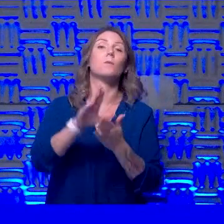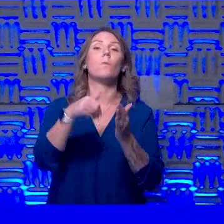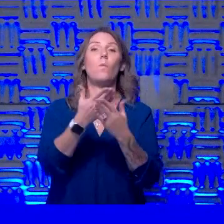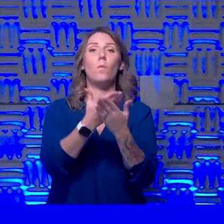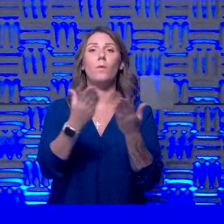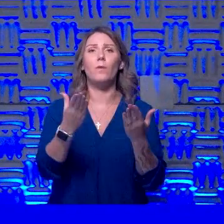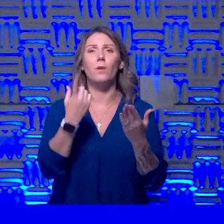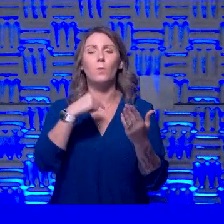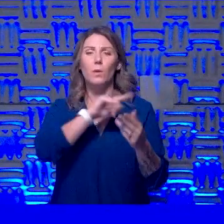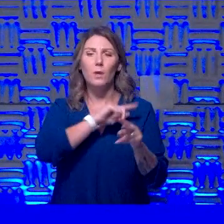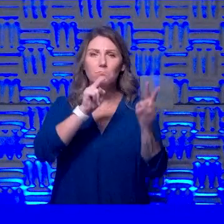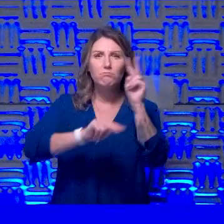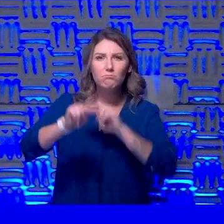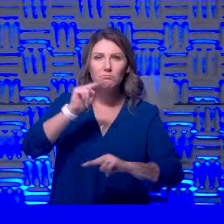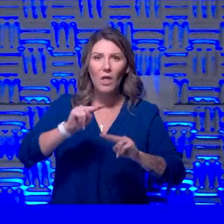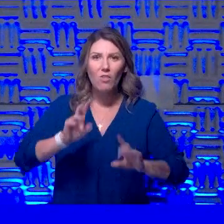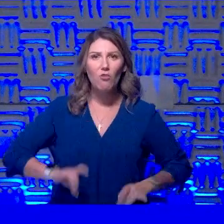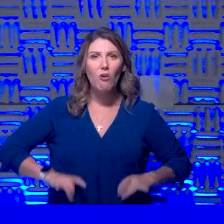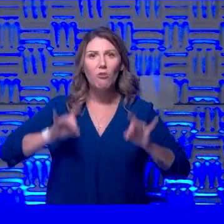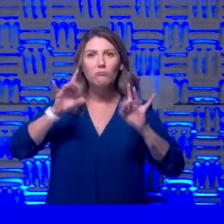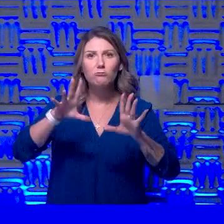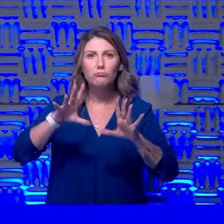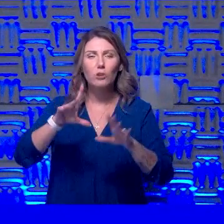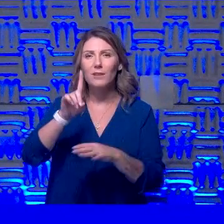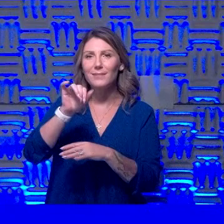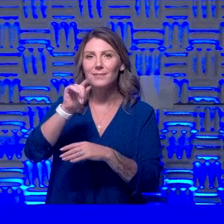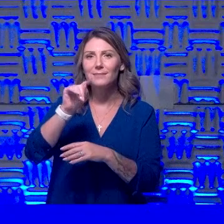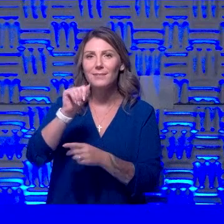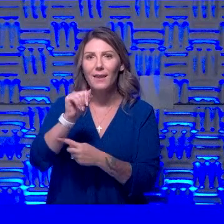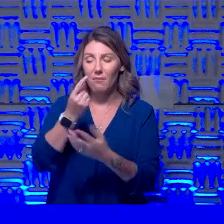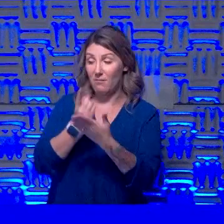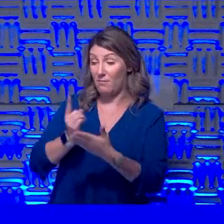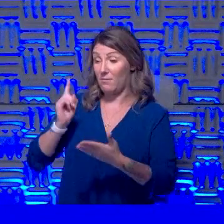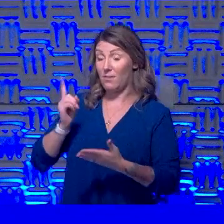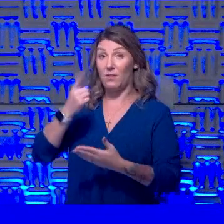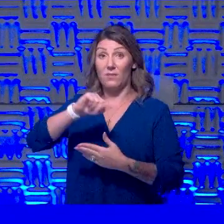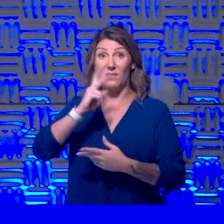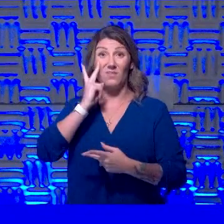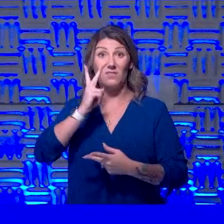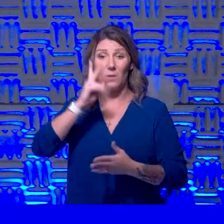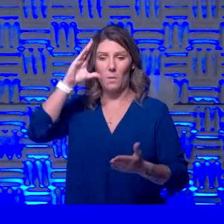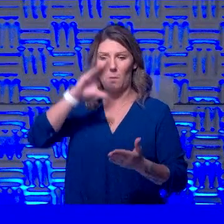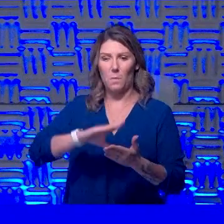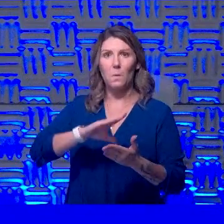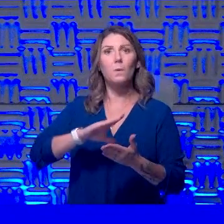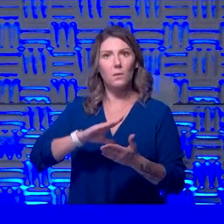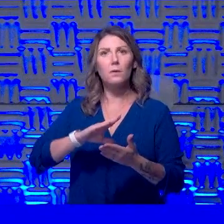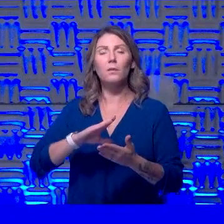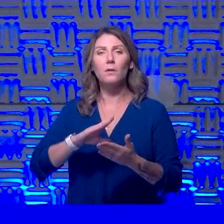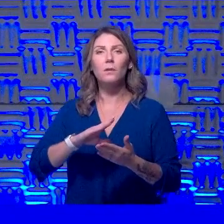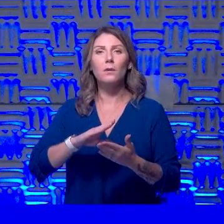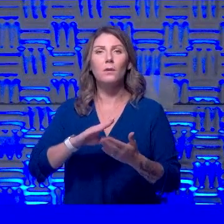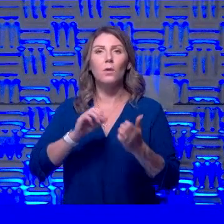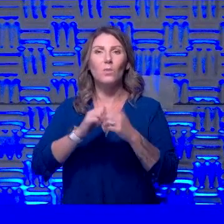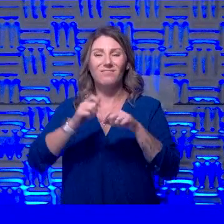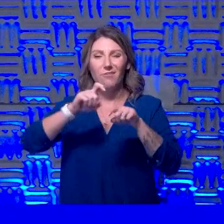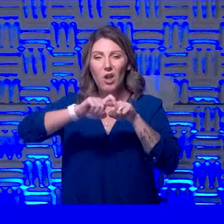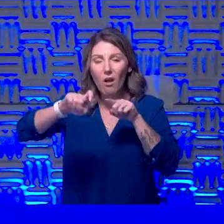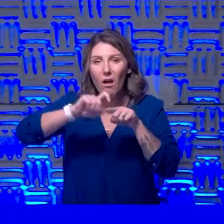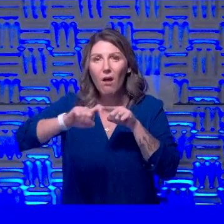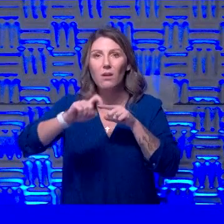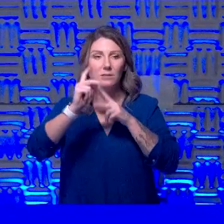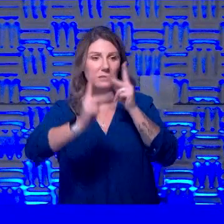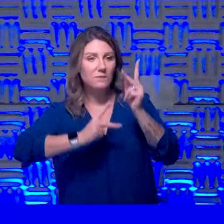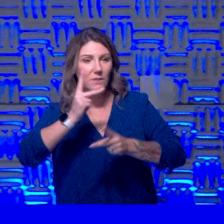thing is we were looking at the Australia data last week. That's good. They have seen a great decrease in their amount of calls, visits,